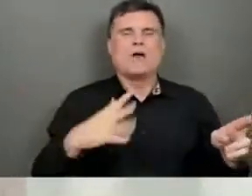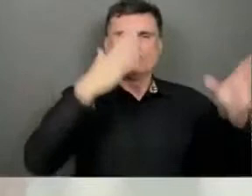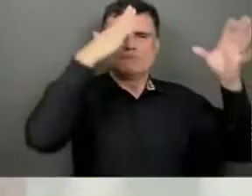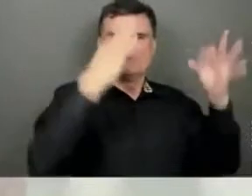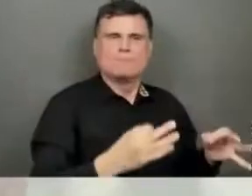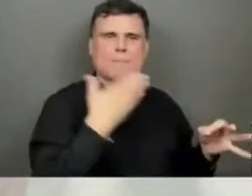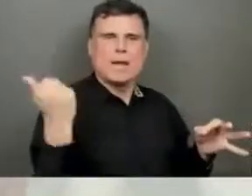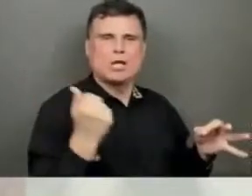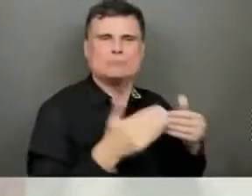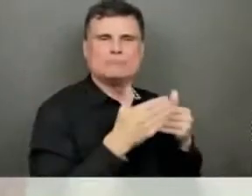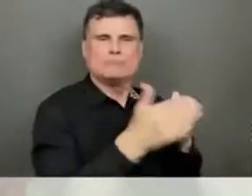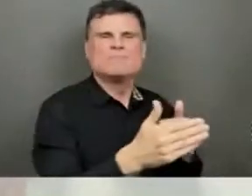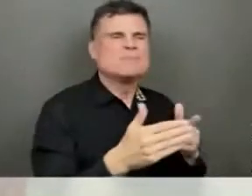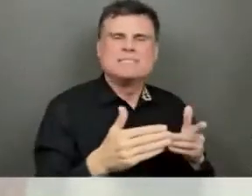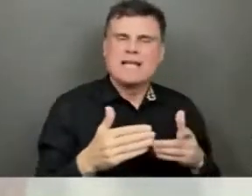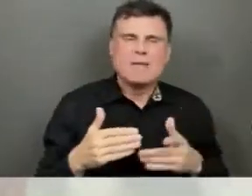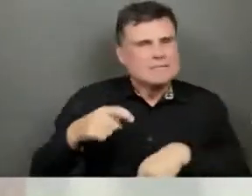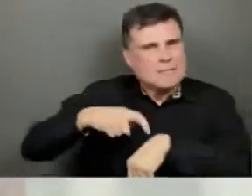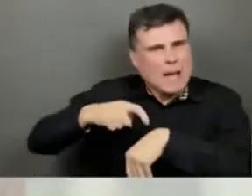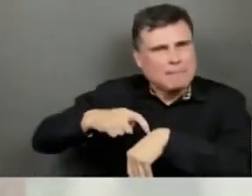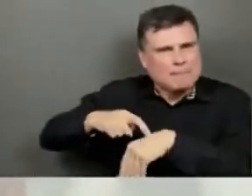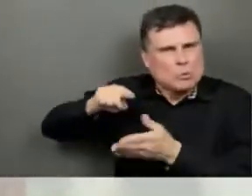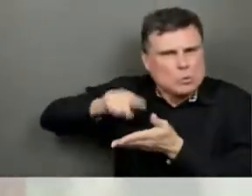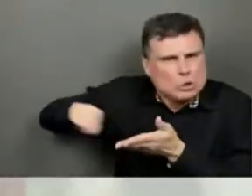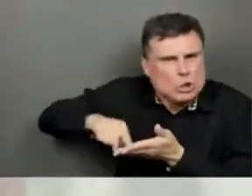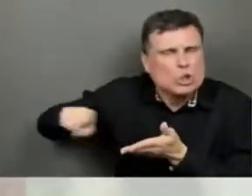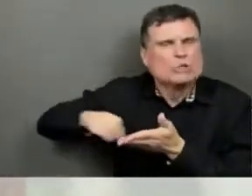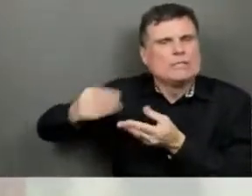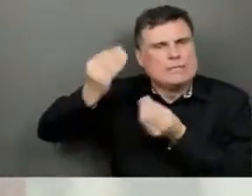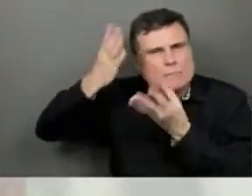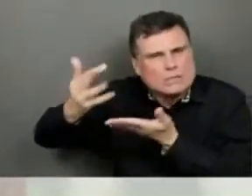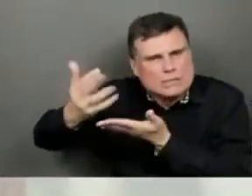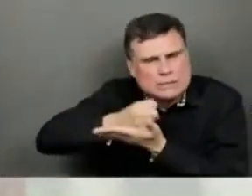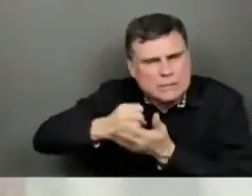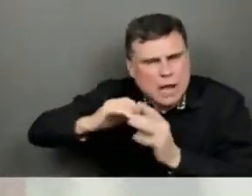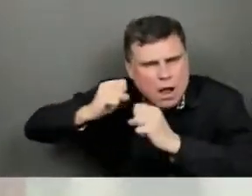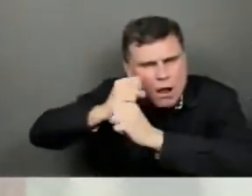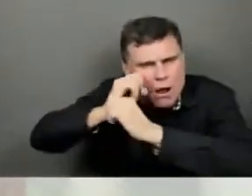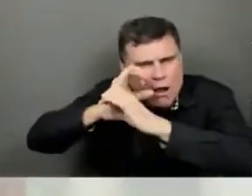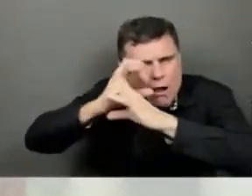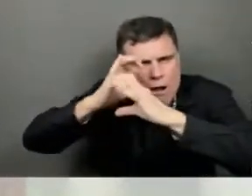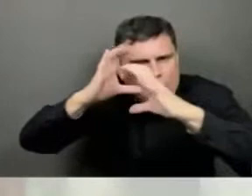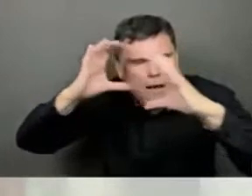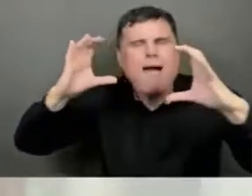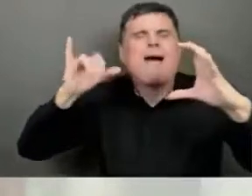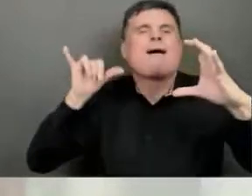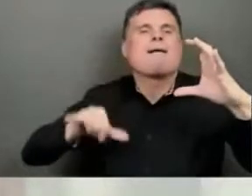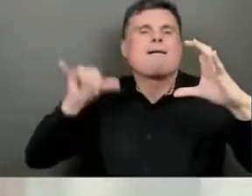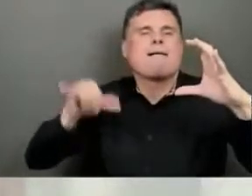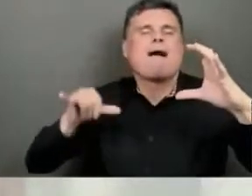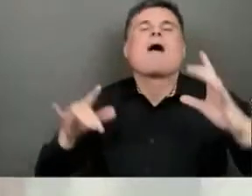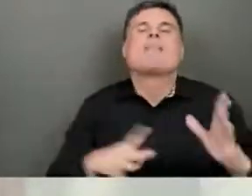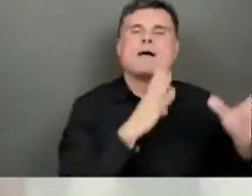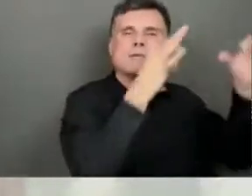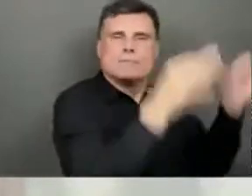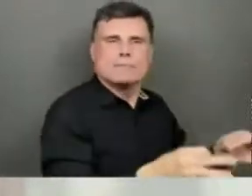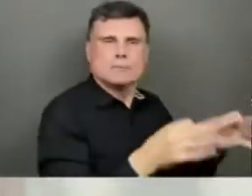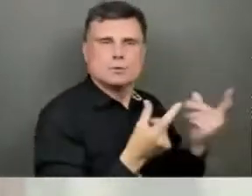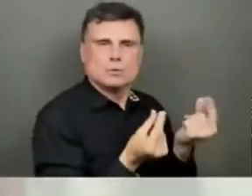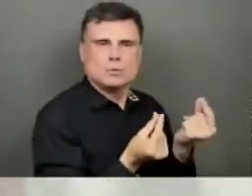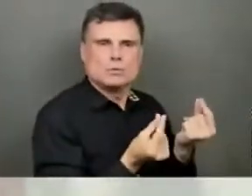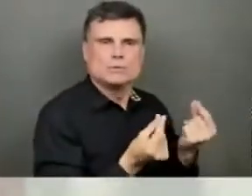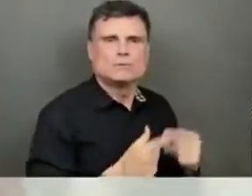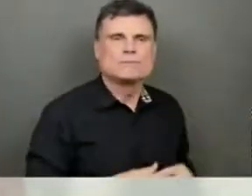So, you know, last week we only had 8 months and 2 weeks worth of information. Now we have 8 months and 3 weeks worth of